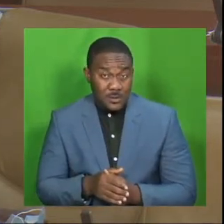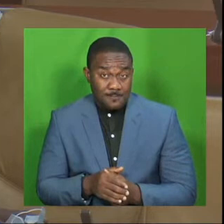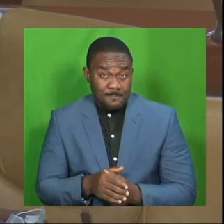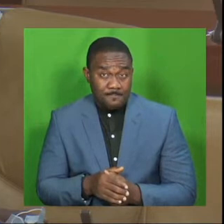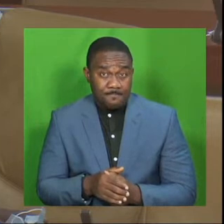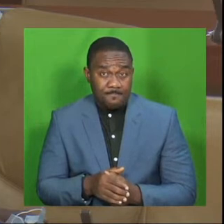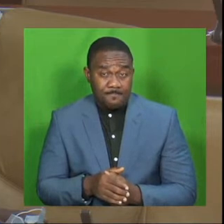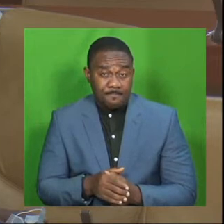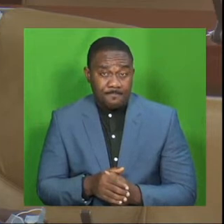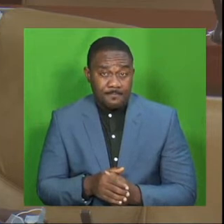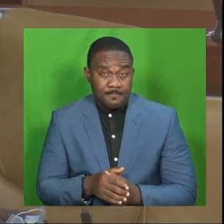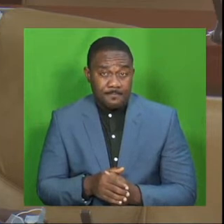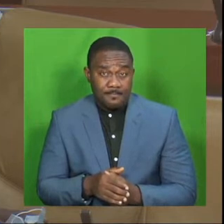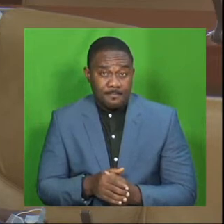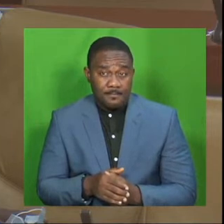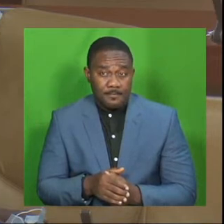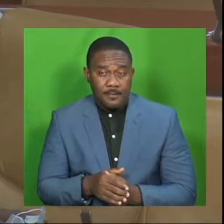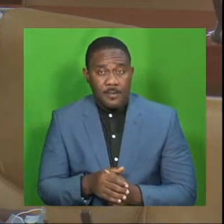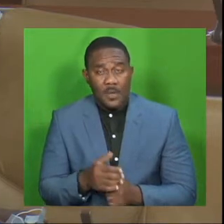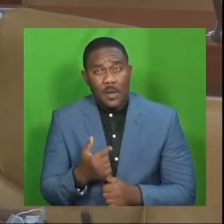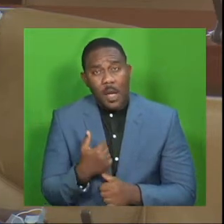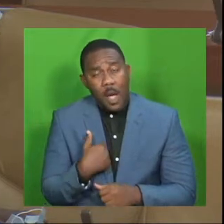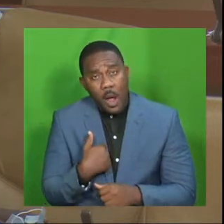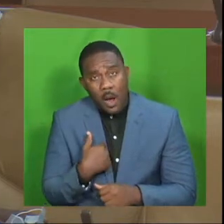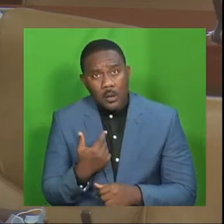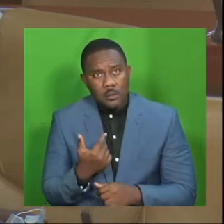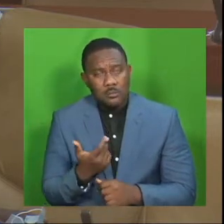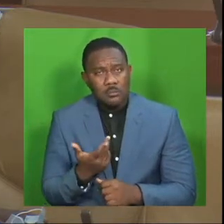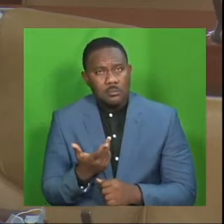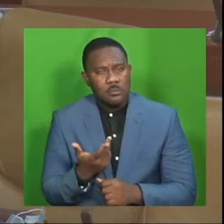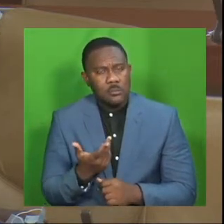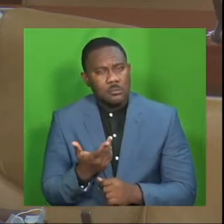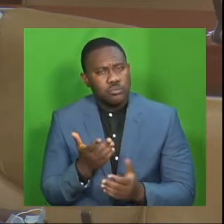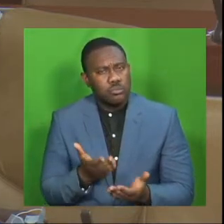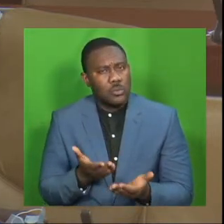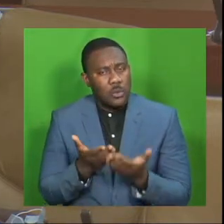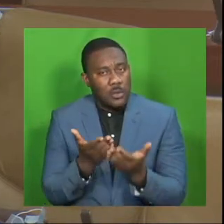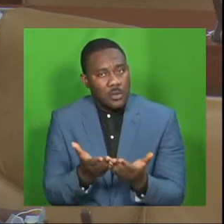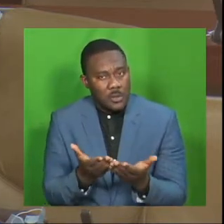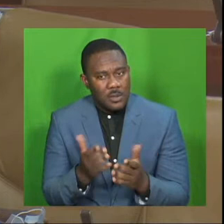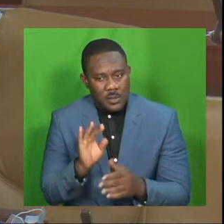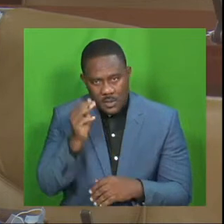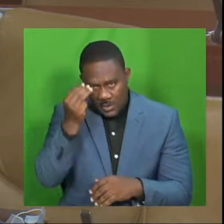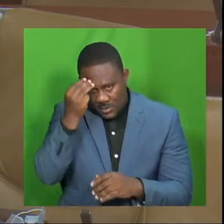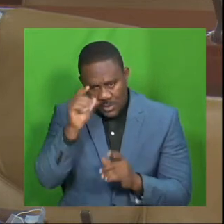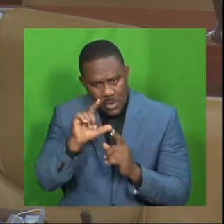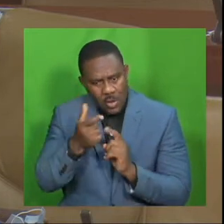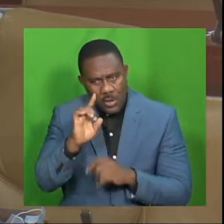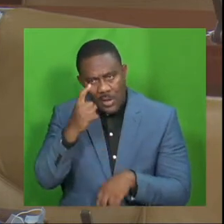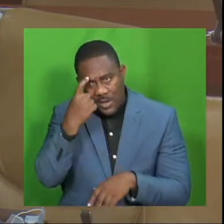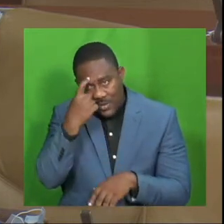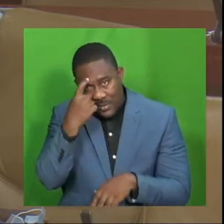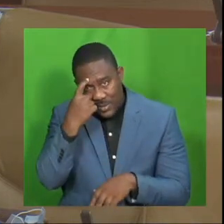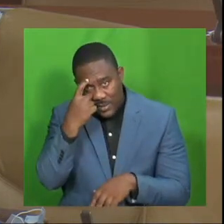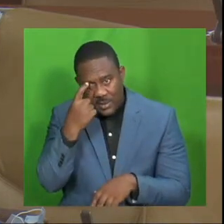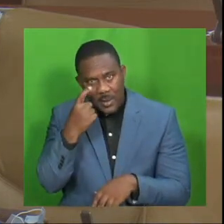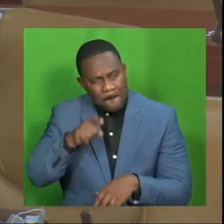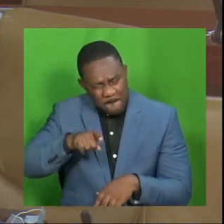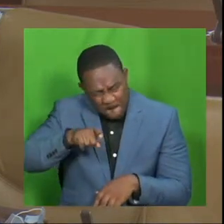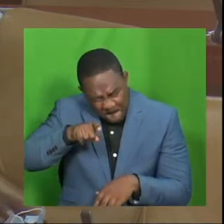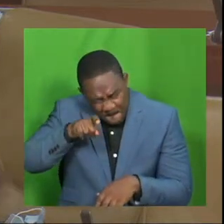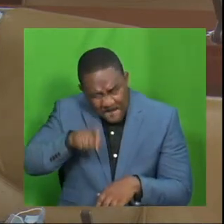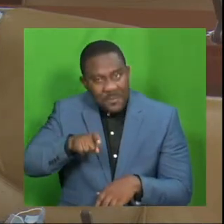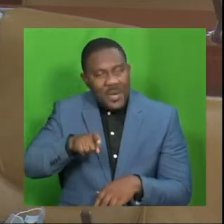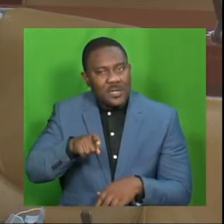so I would strongly want to suggest that the Ministry of Local Government must see to it that